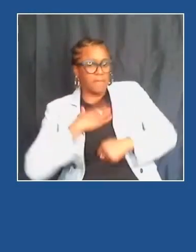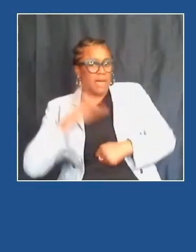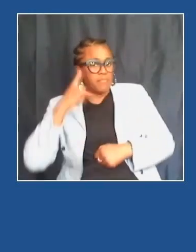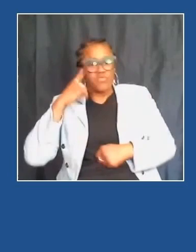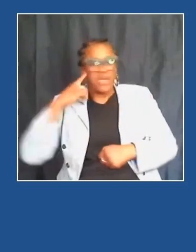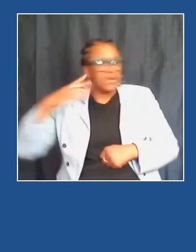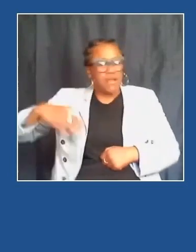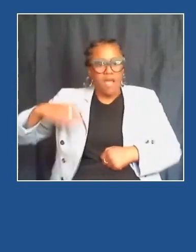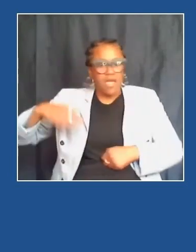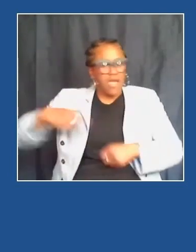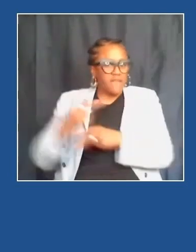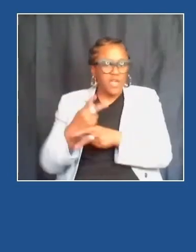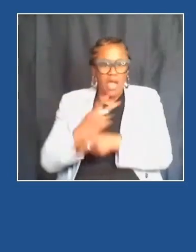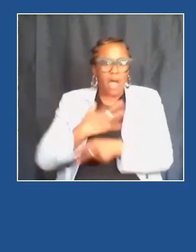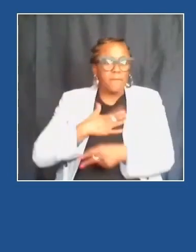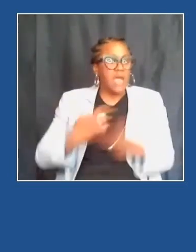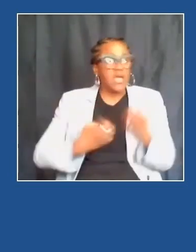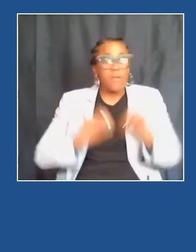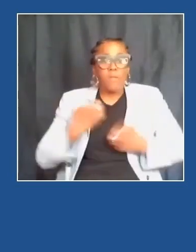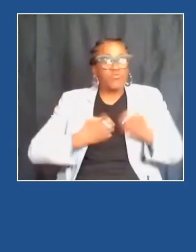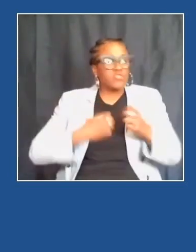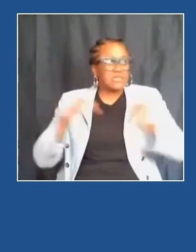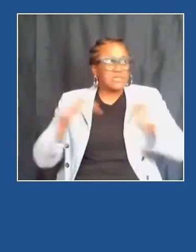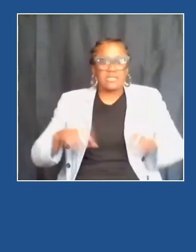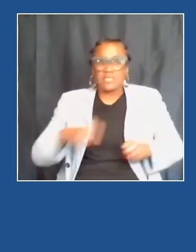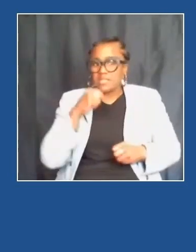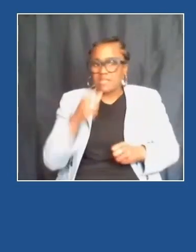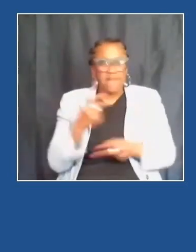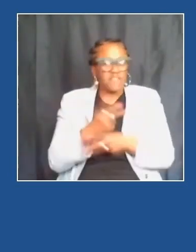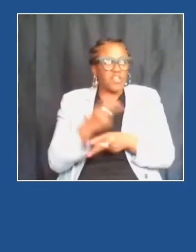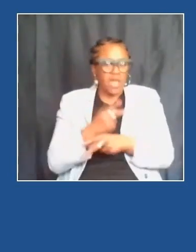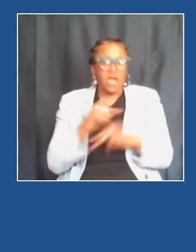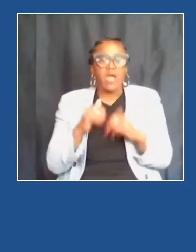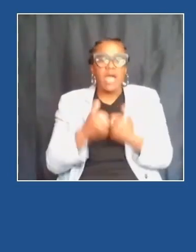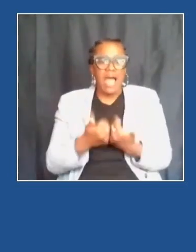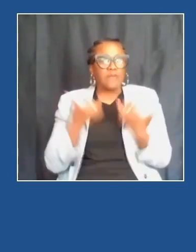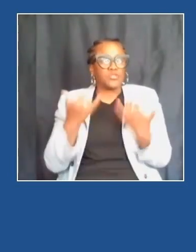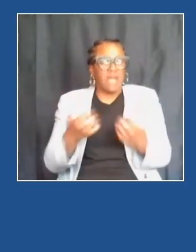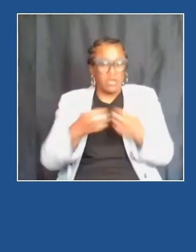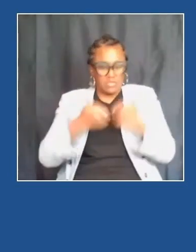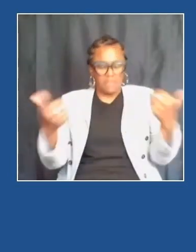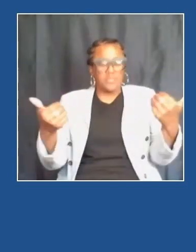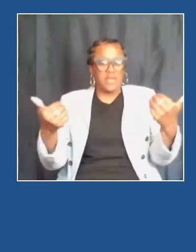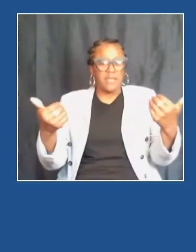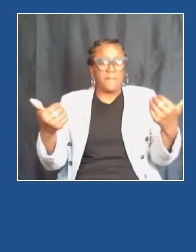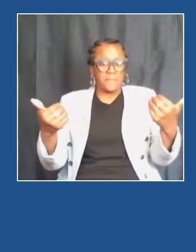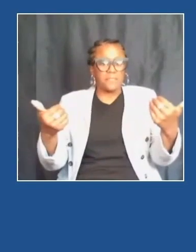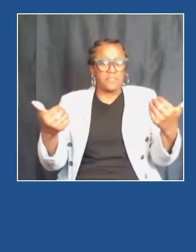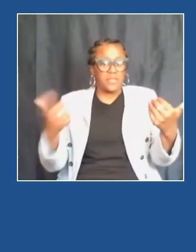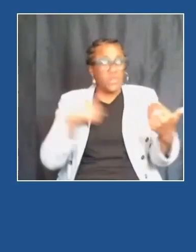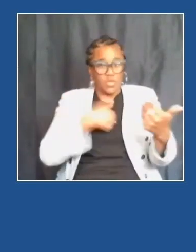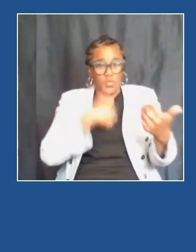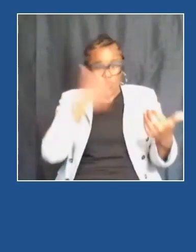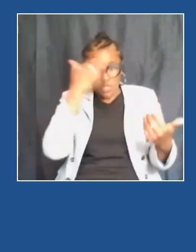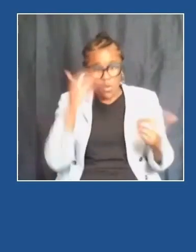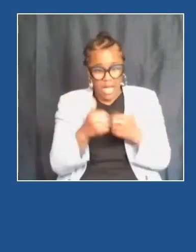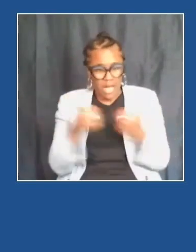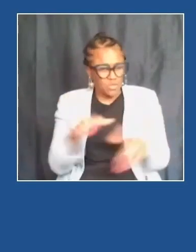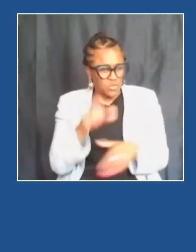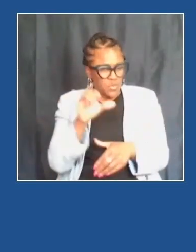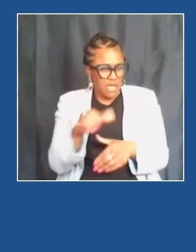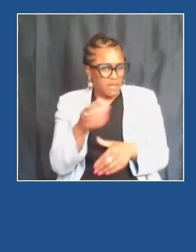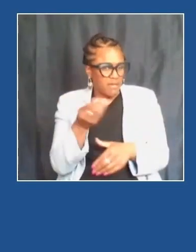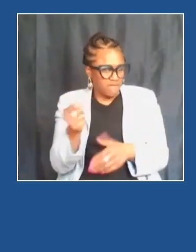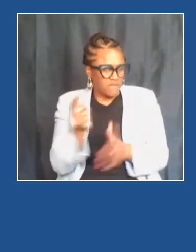figured out, my emotion system hasn't figured out how to now separate them. And of course, we know how to do that. And we're going to talk about that in a few